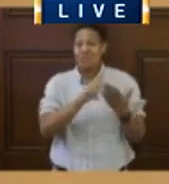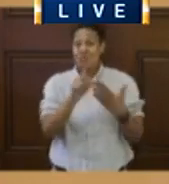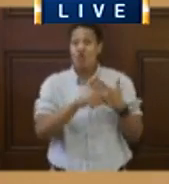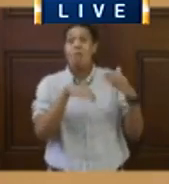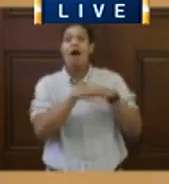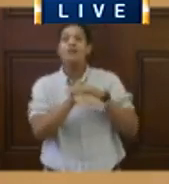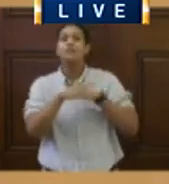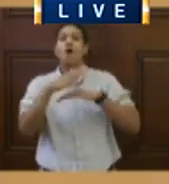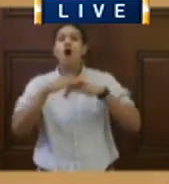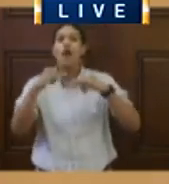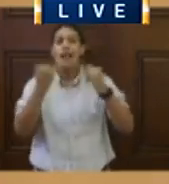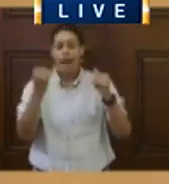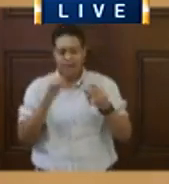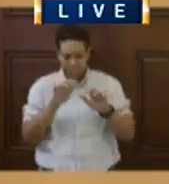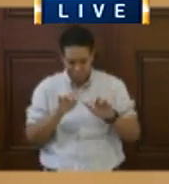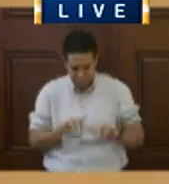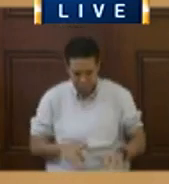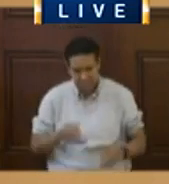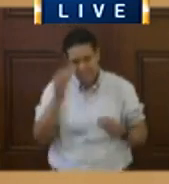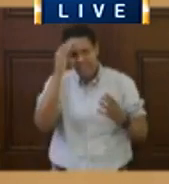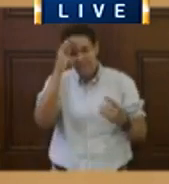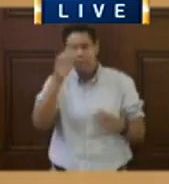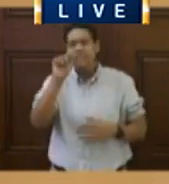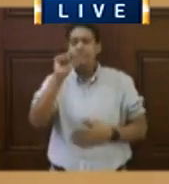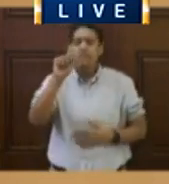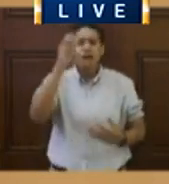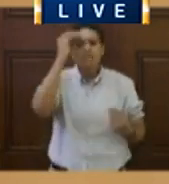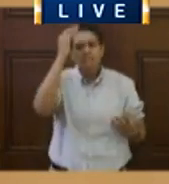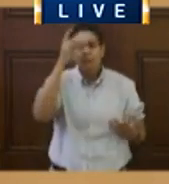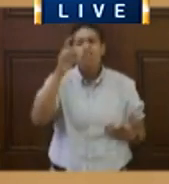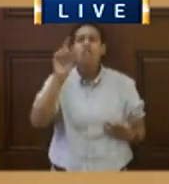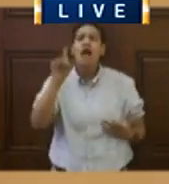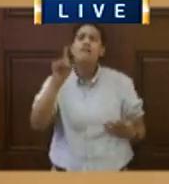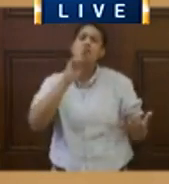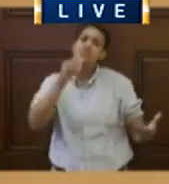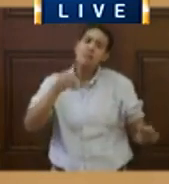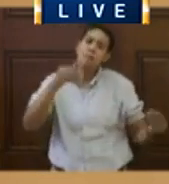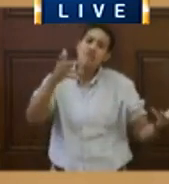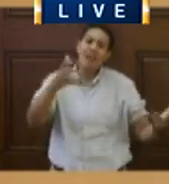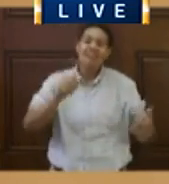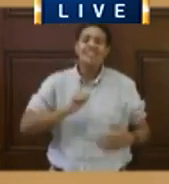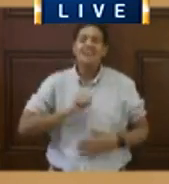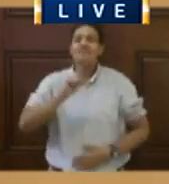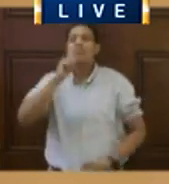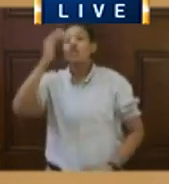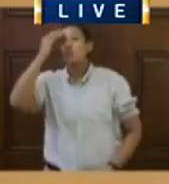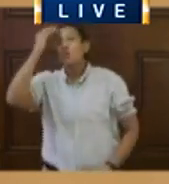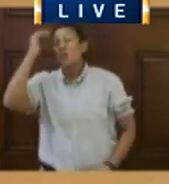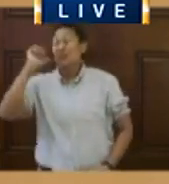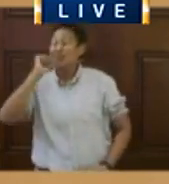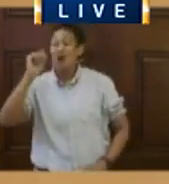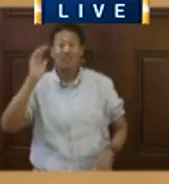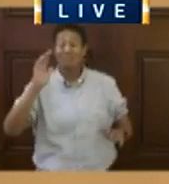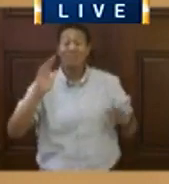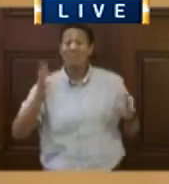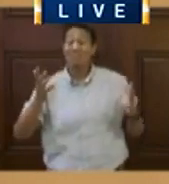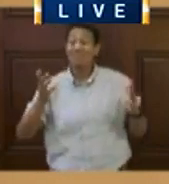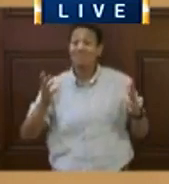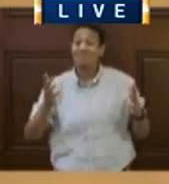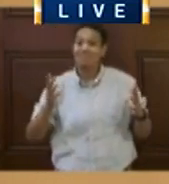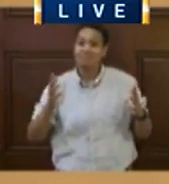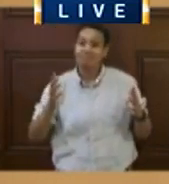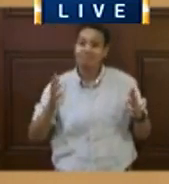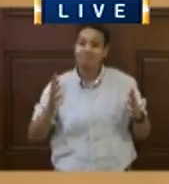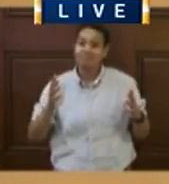online, and tax information would have to be provided. So I know that not everyone, unfortunately,